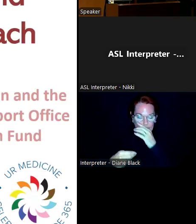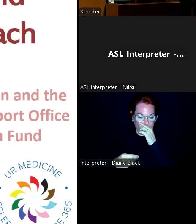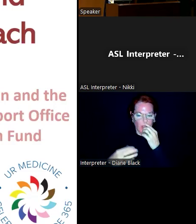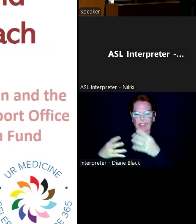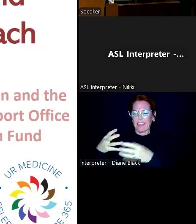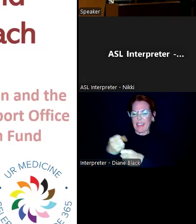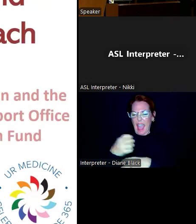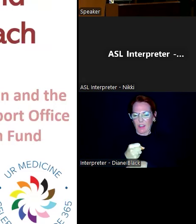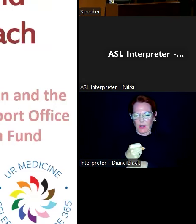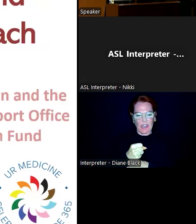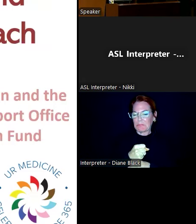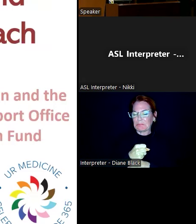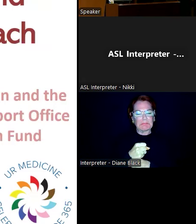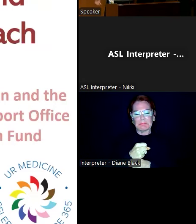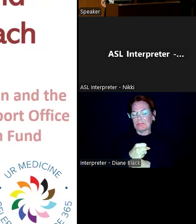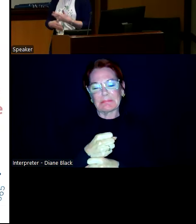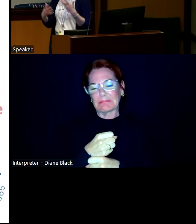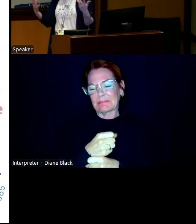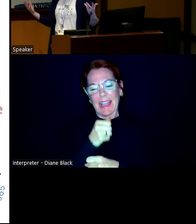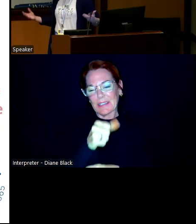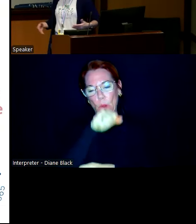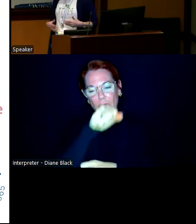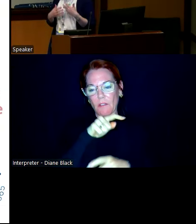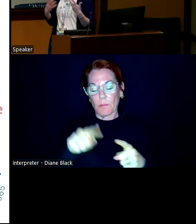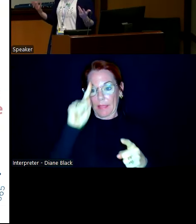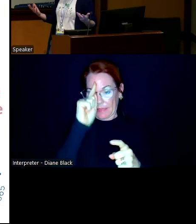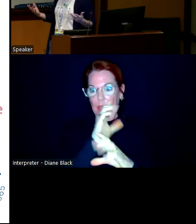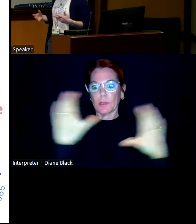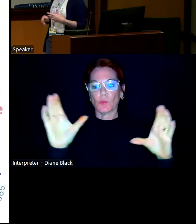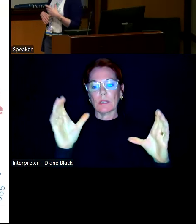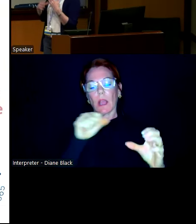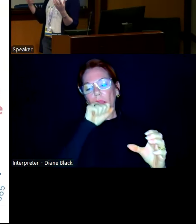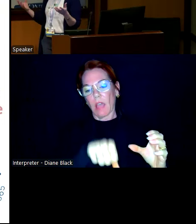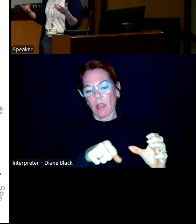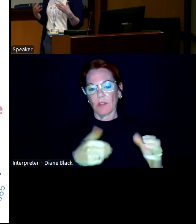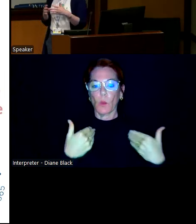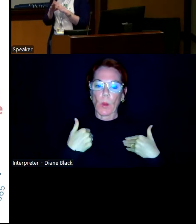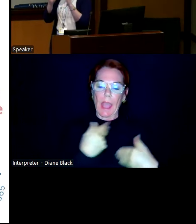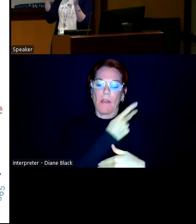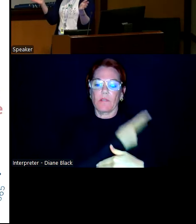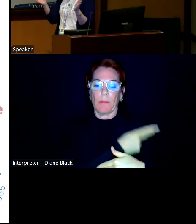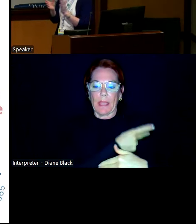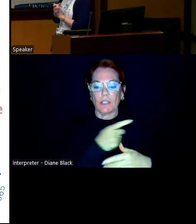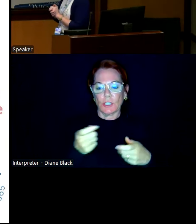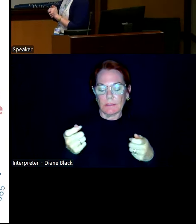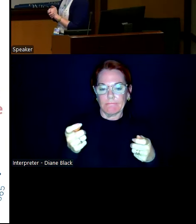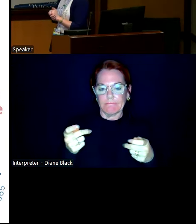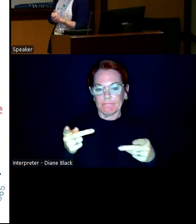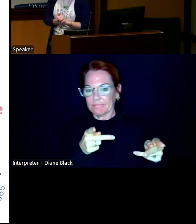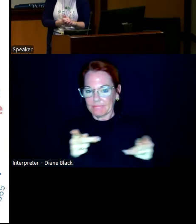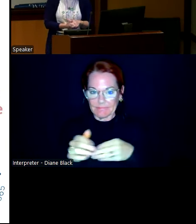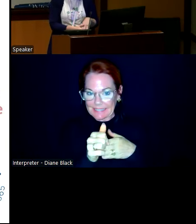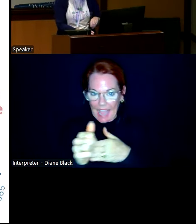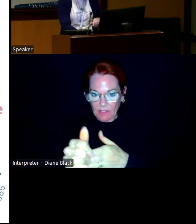stands for, but I love the imagery of it, that I'm helping people on their journey. We have a patient navigator. Our symbol is a compass rose in the